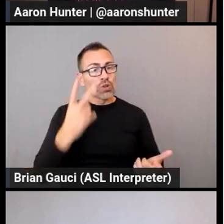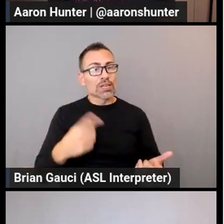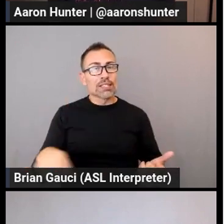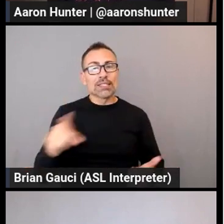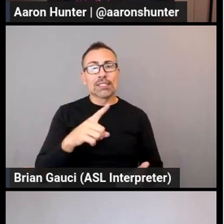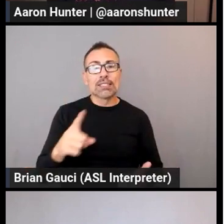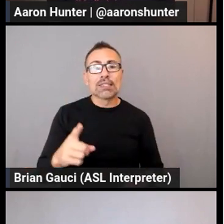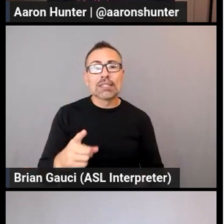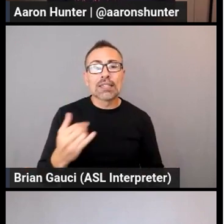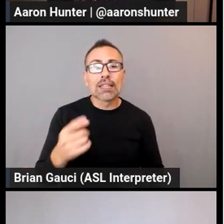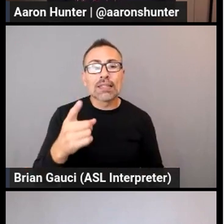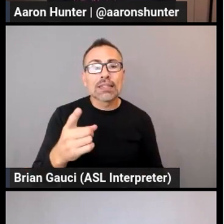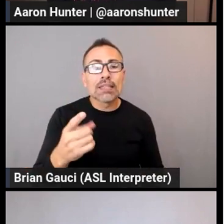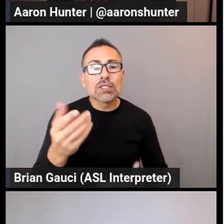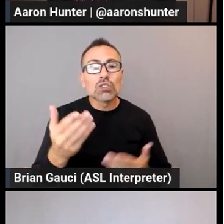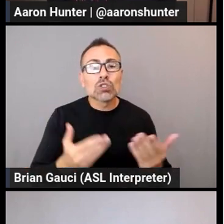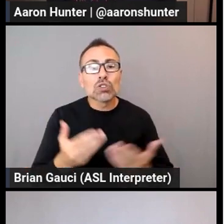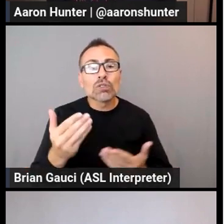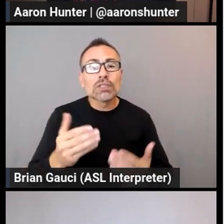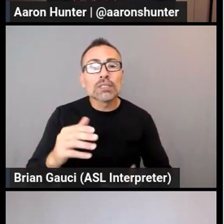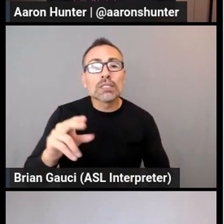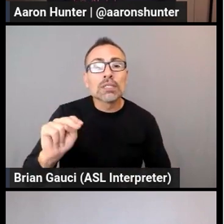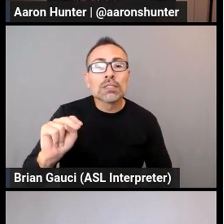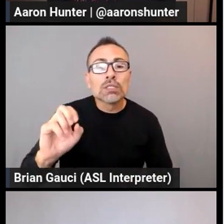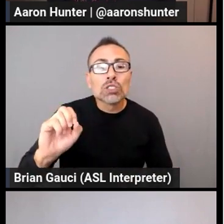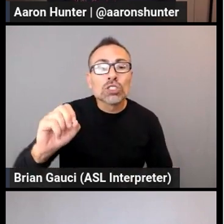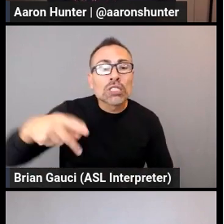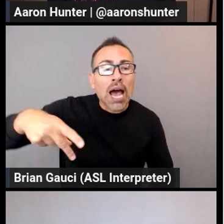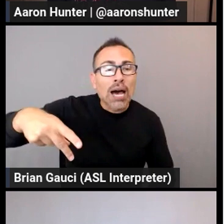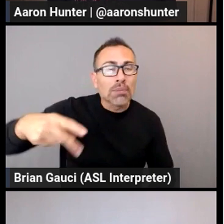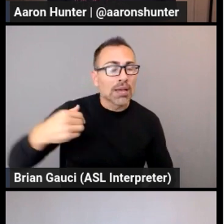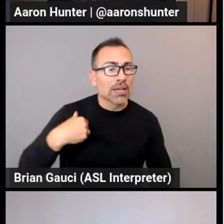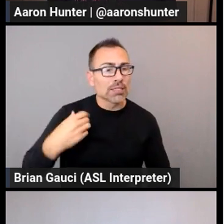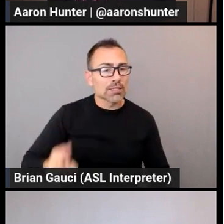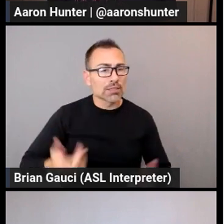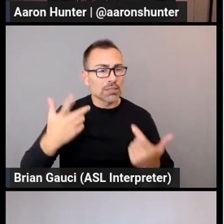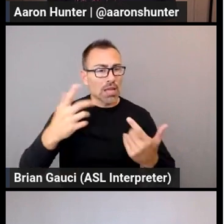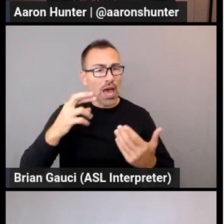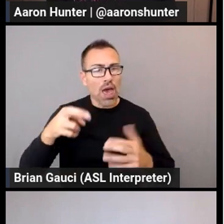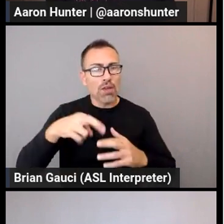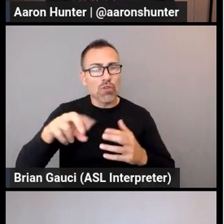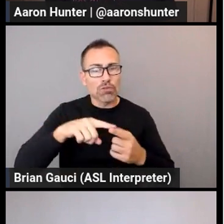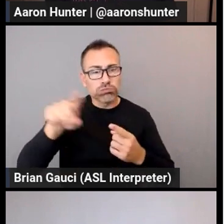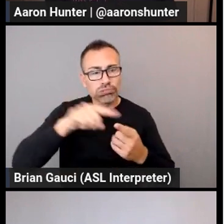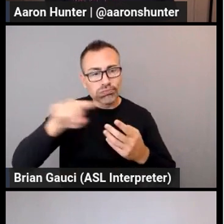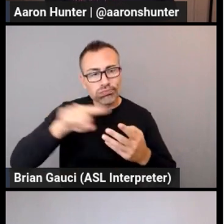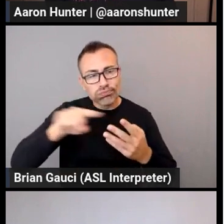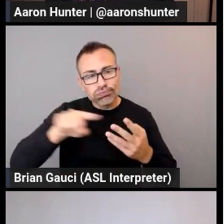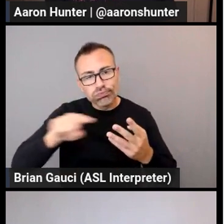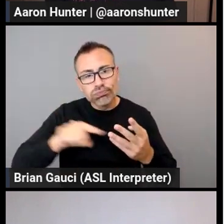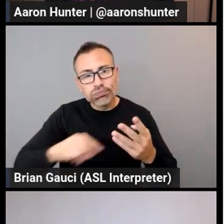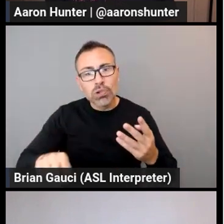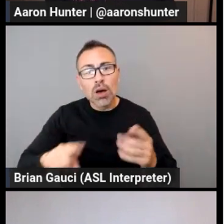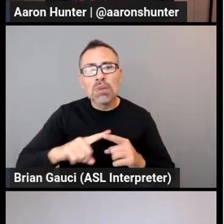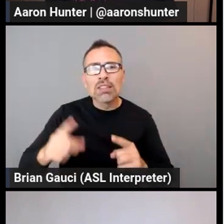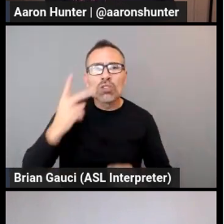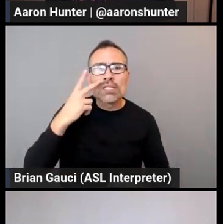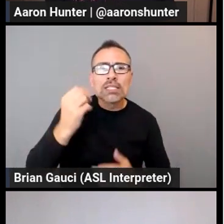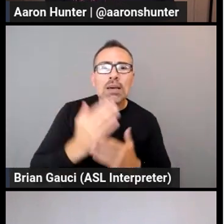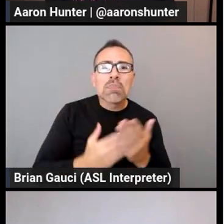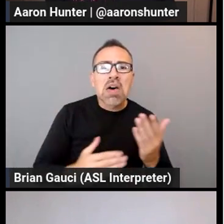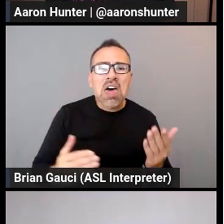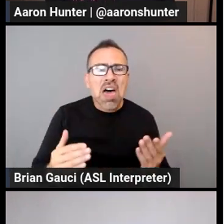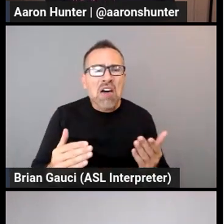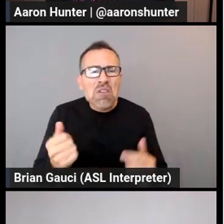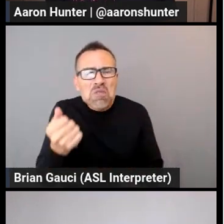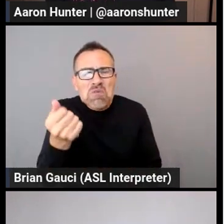services has a lot of references, incoming and outgoing, but then you also see some outlier projects that have far fewer. So